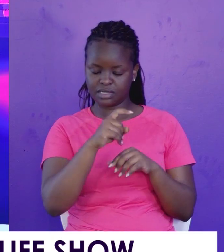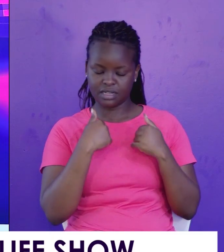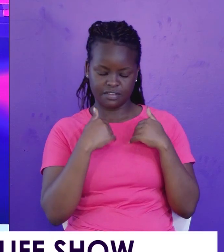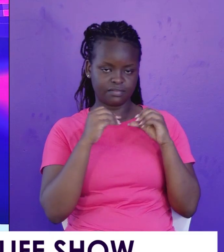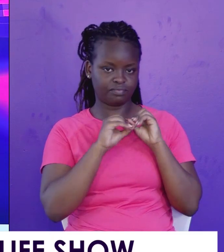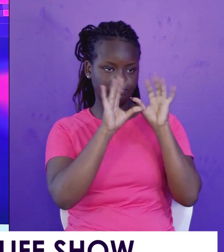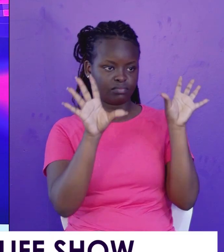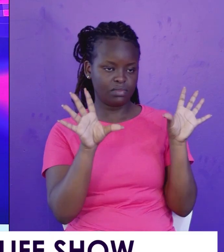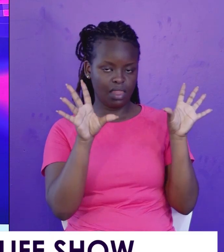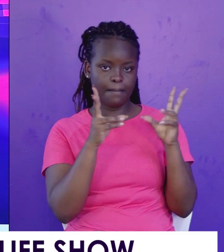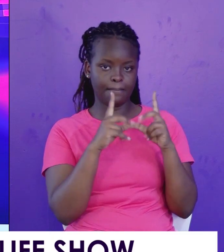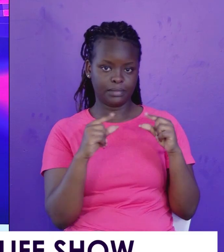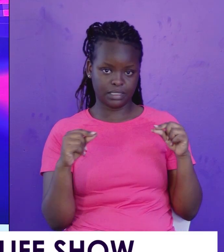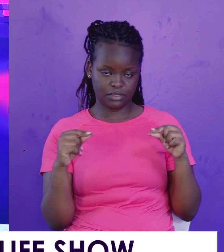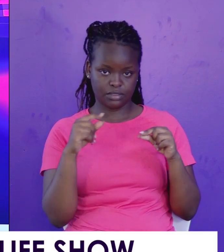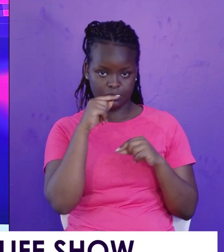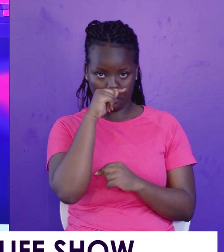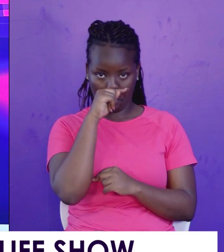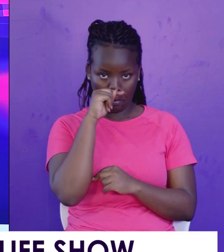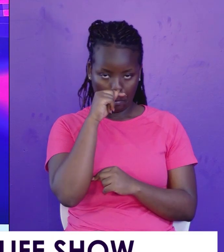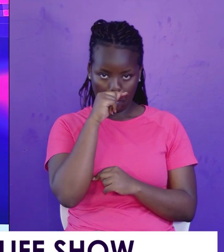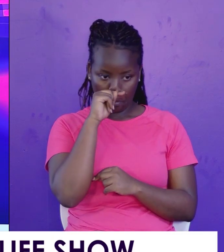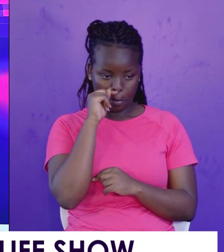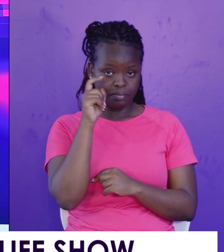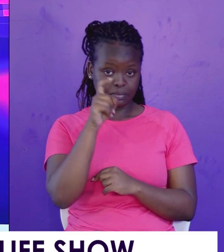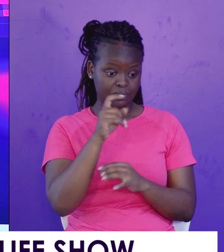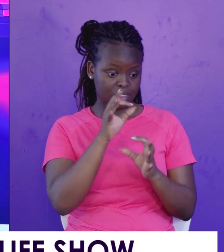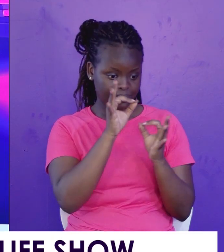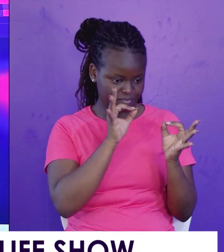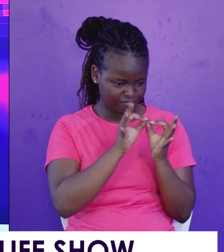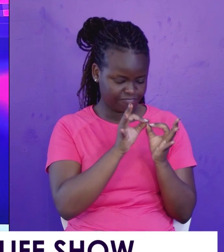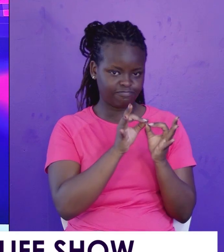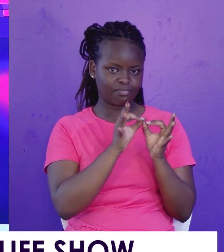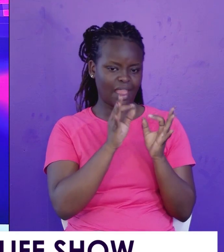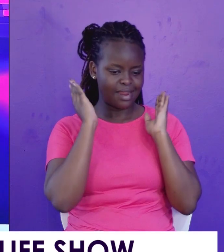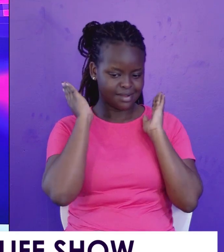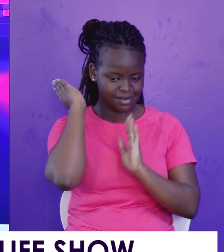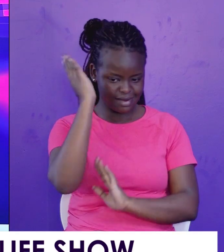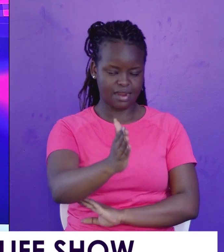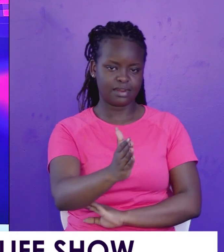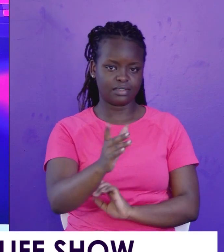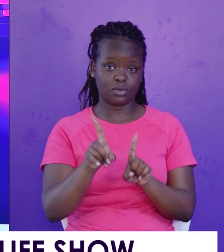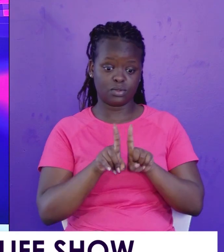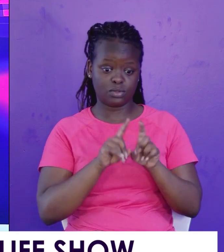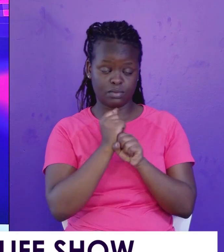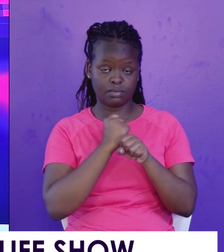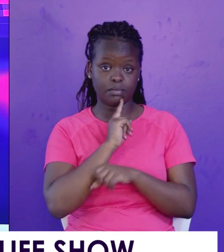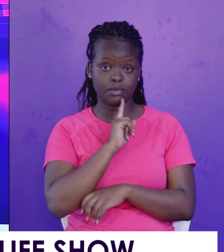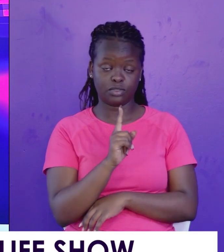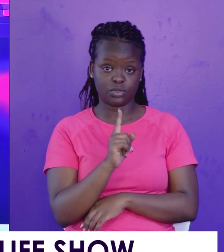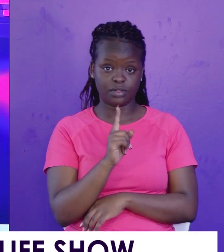message. Your clear message must be precise, must be concise, and must also make sure that it